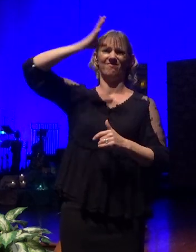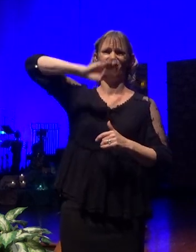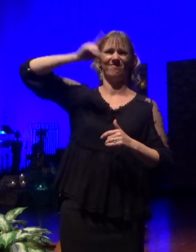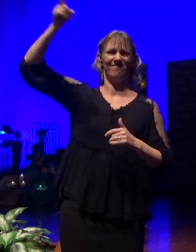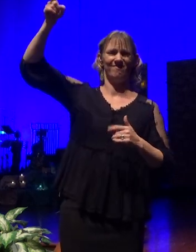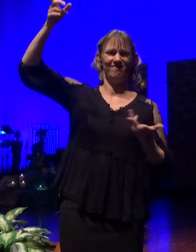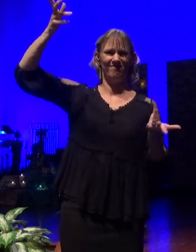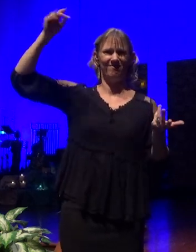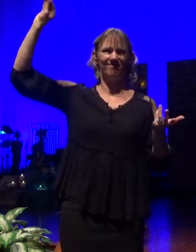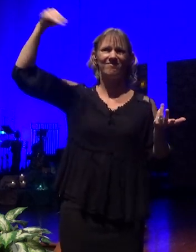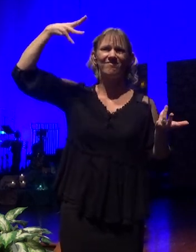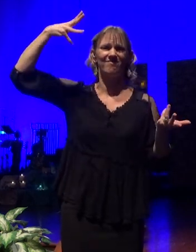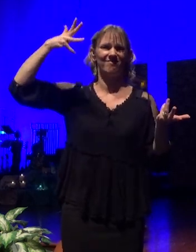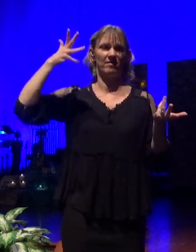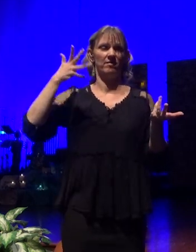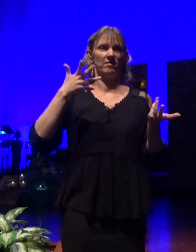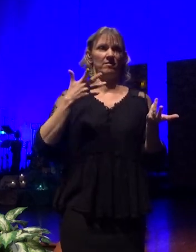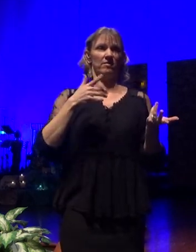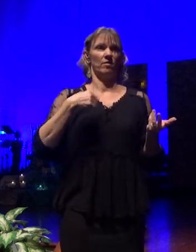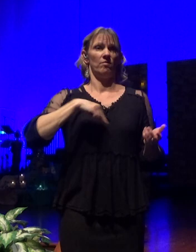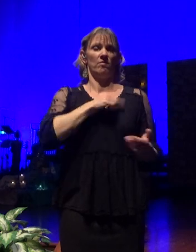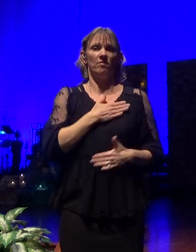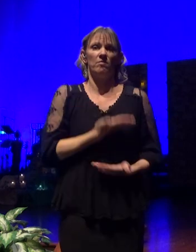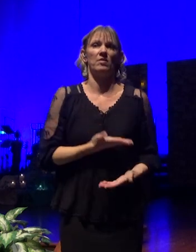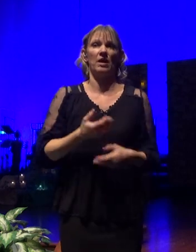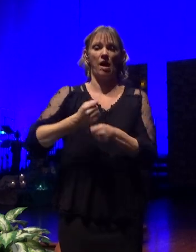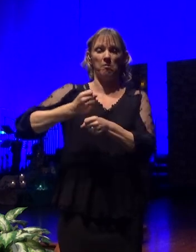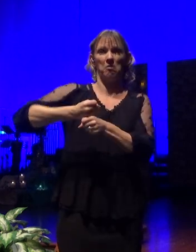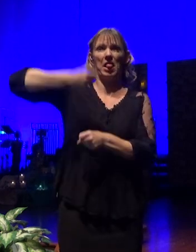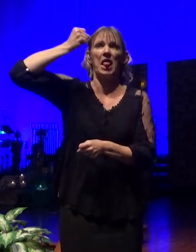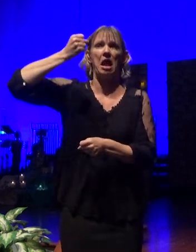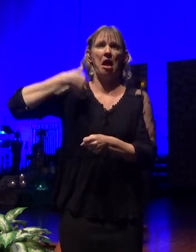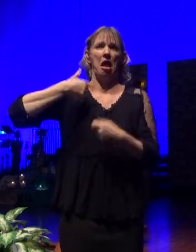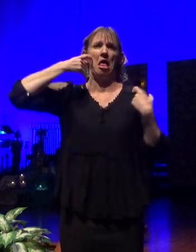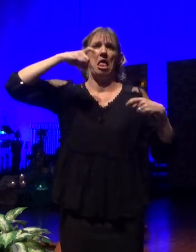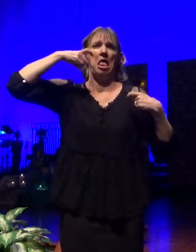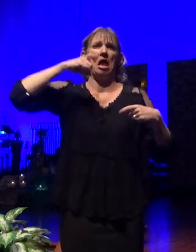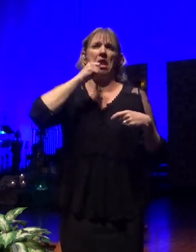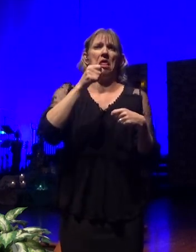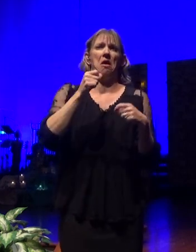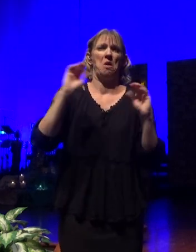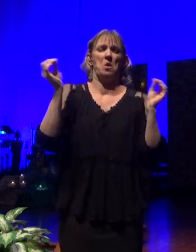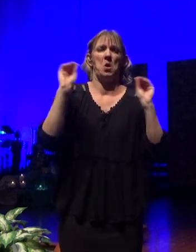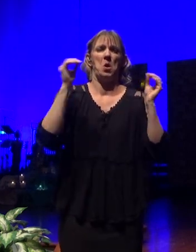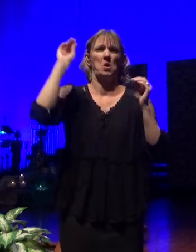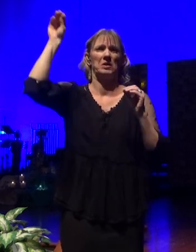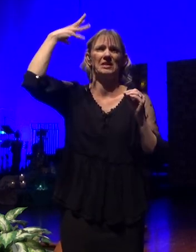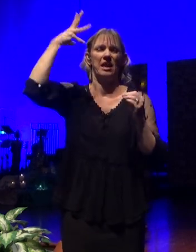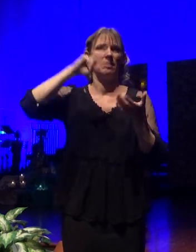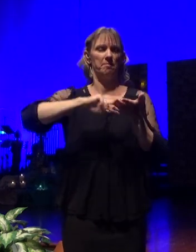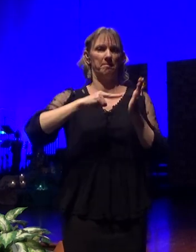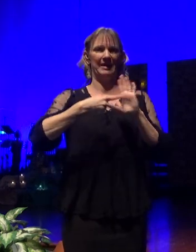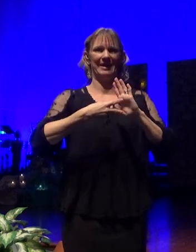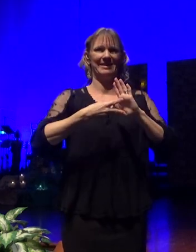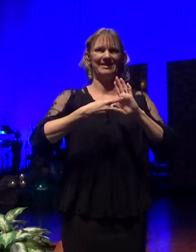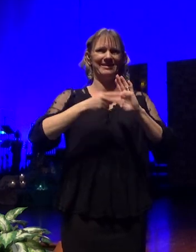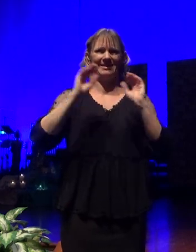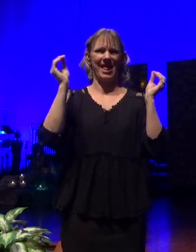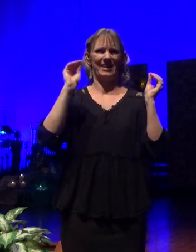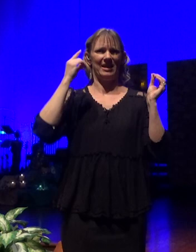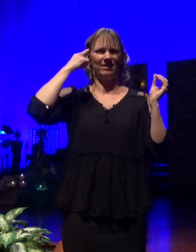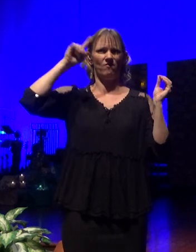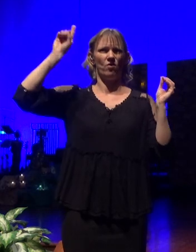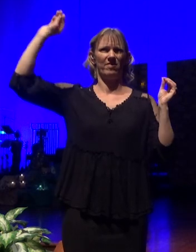to walk around with an umbrella all the time, screaming and crying about there not being any sun means anything to the sun shining upon